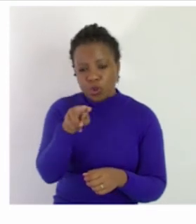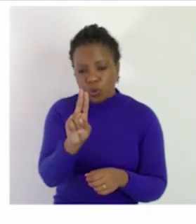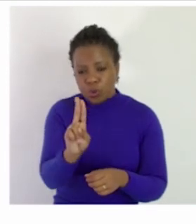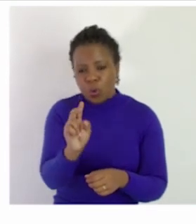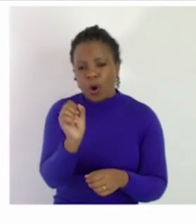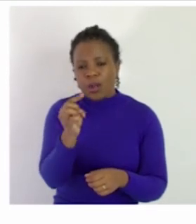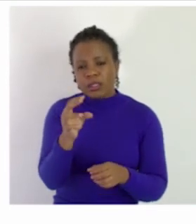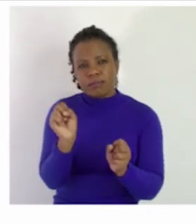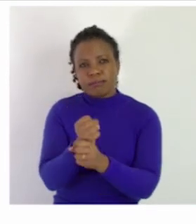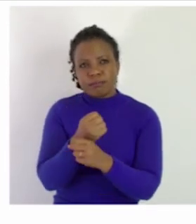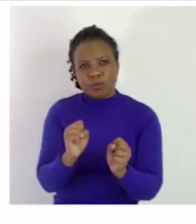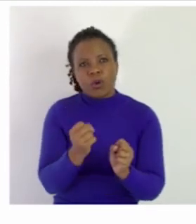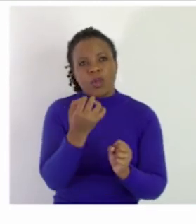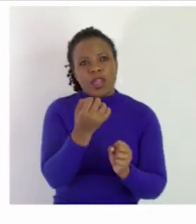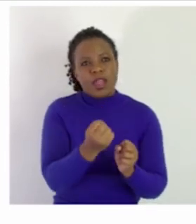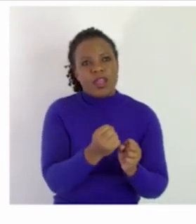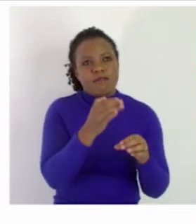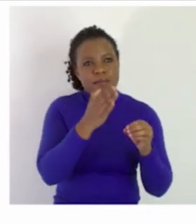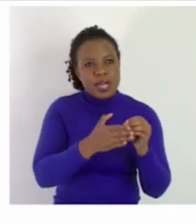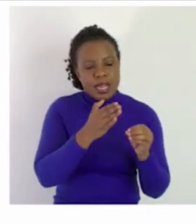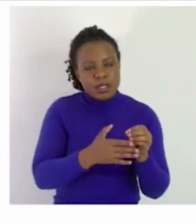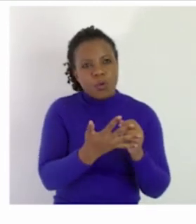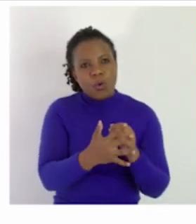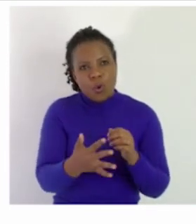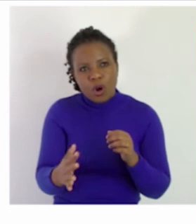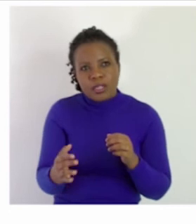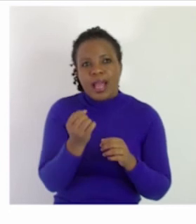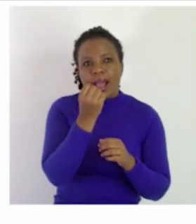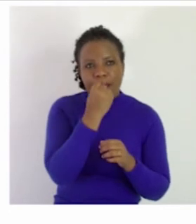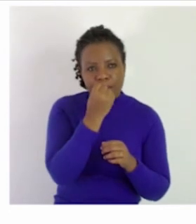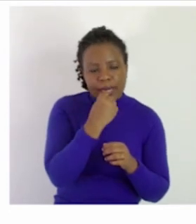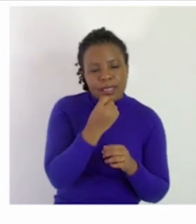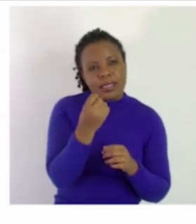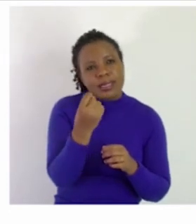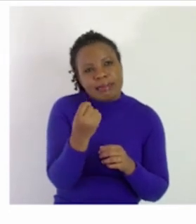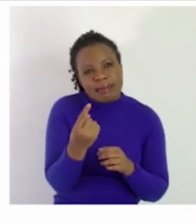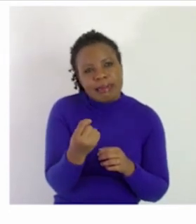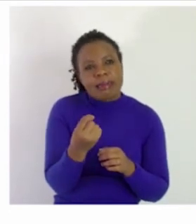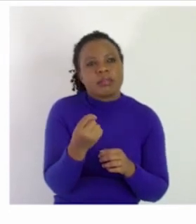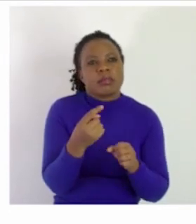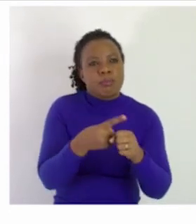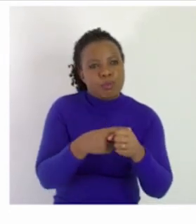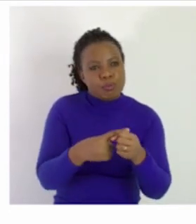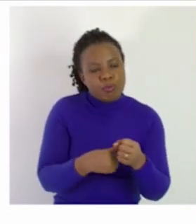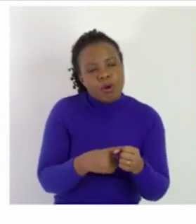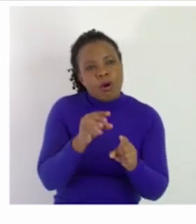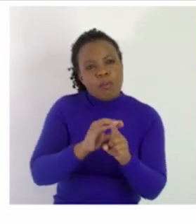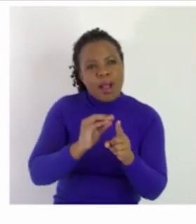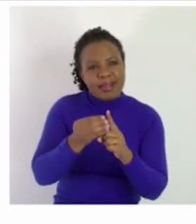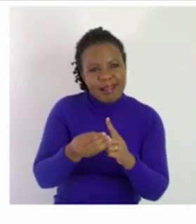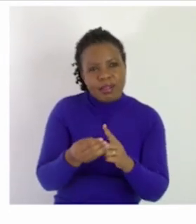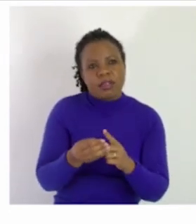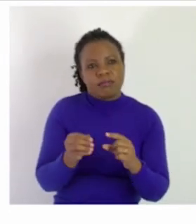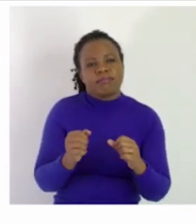Bread, water, apple, rice, potato, banana, sugar, salt, etc., etc. And